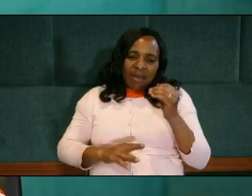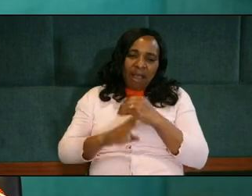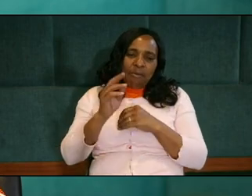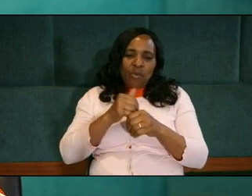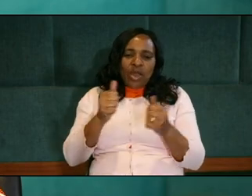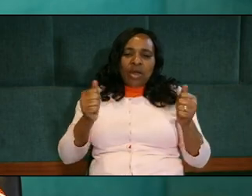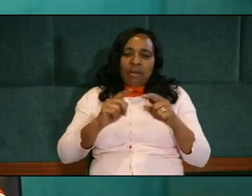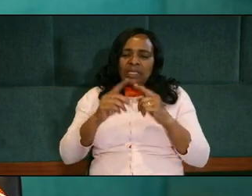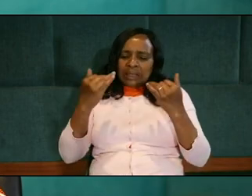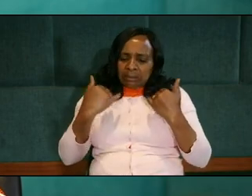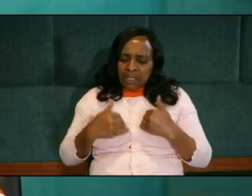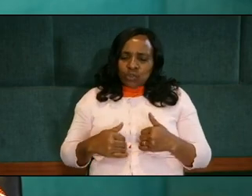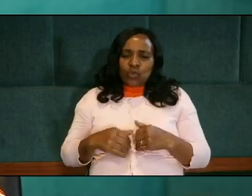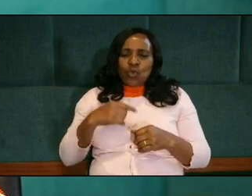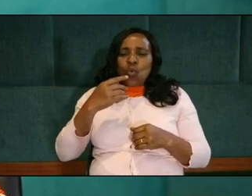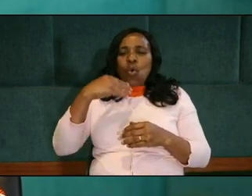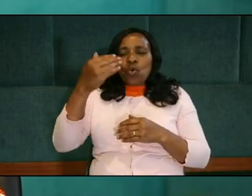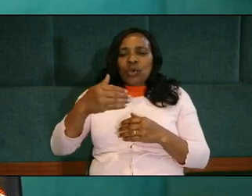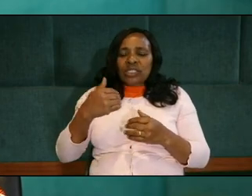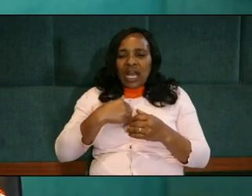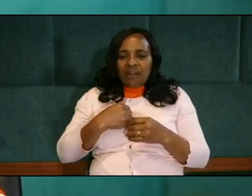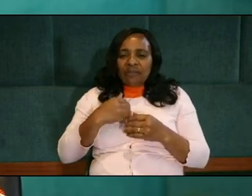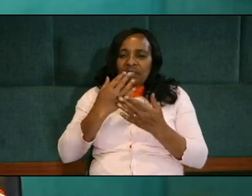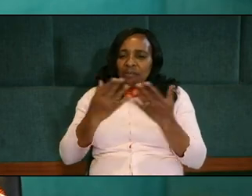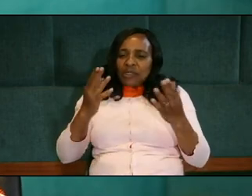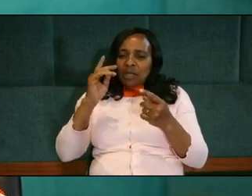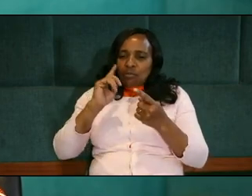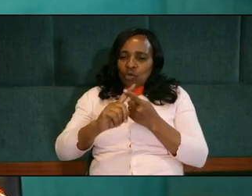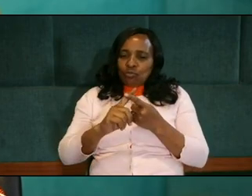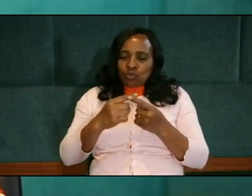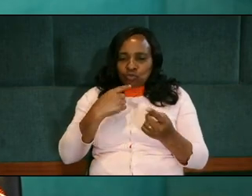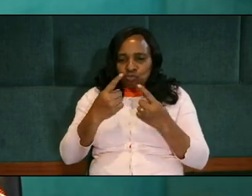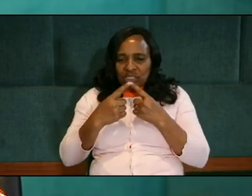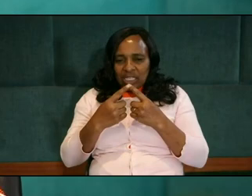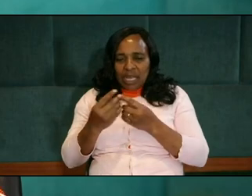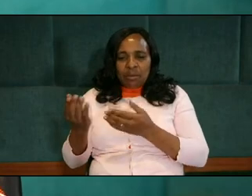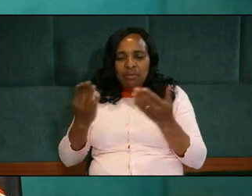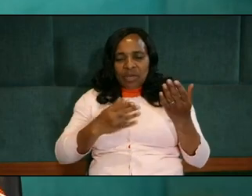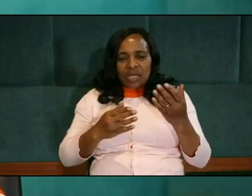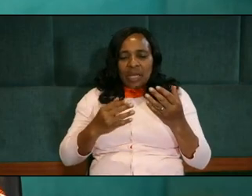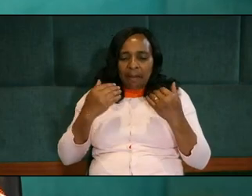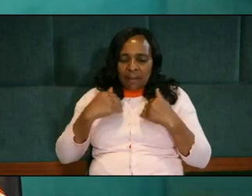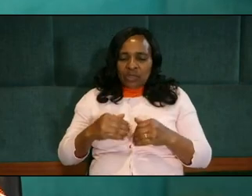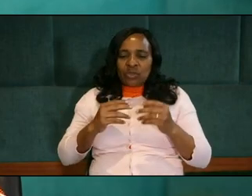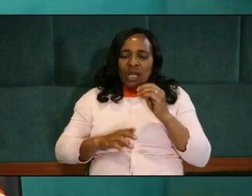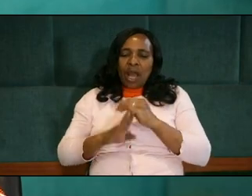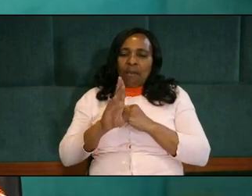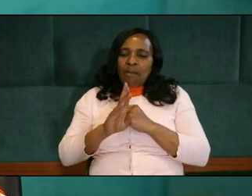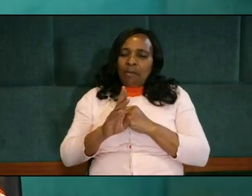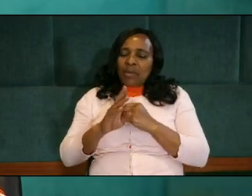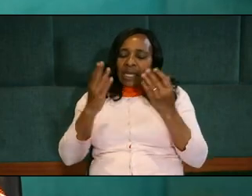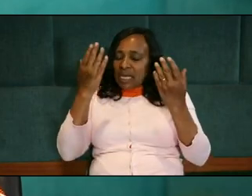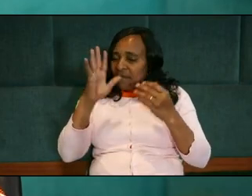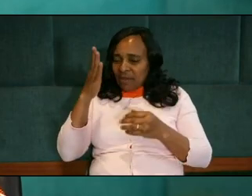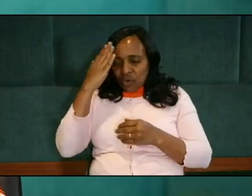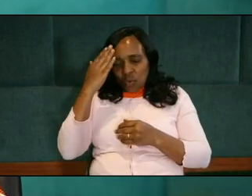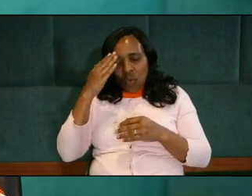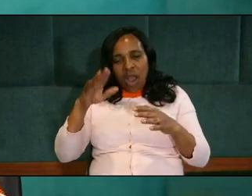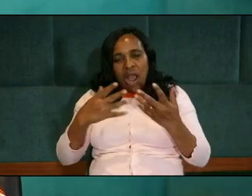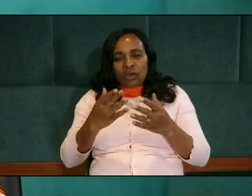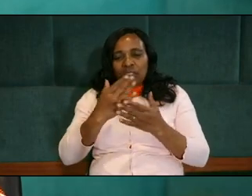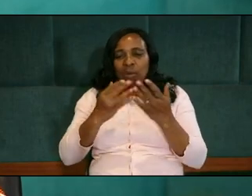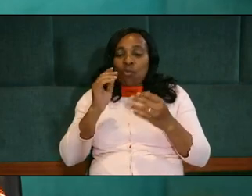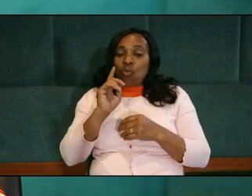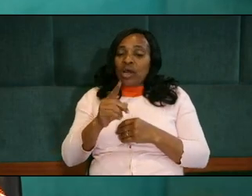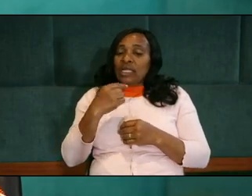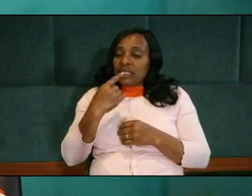just be that person who always has something positive to say, to always bring that other person up, because you never know how low someone is. So if you're over